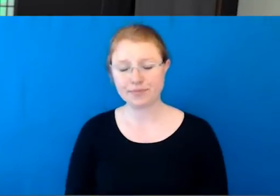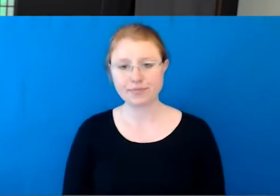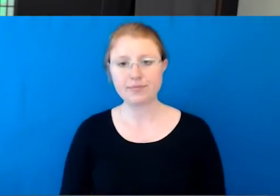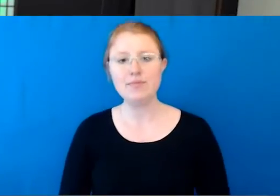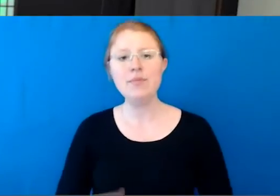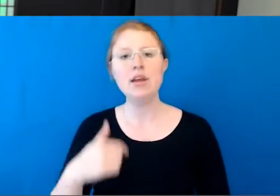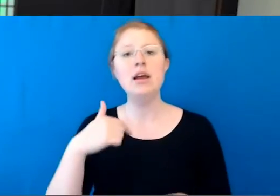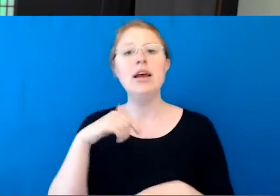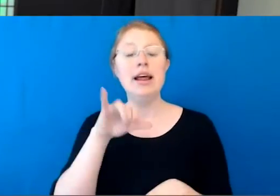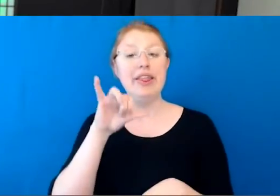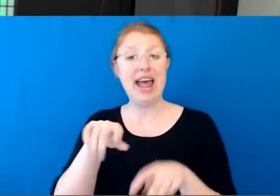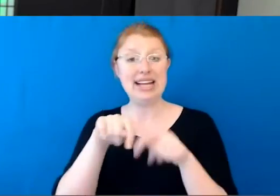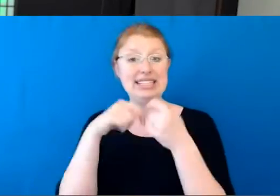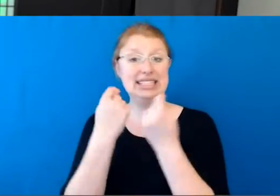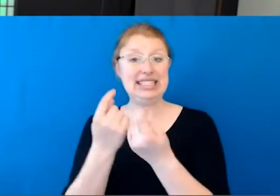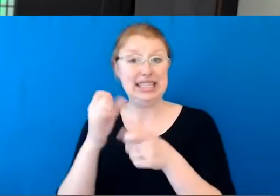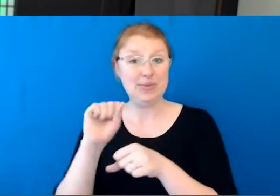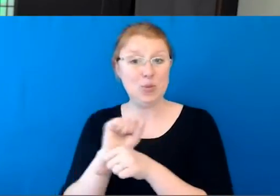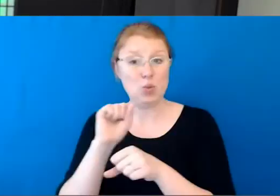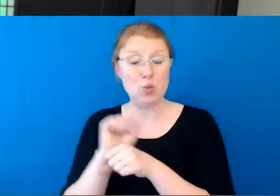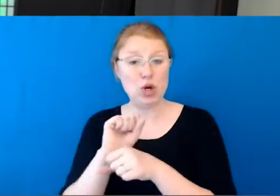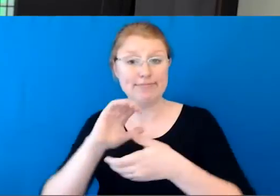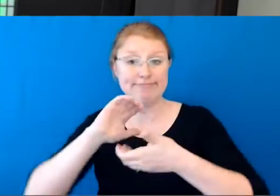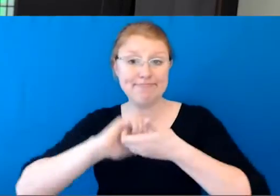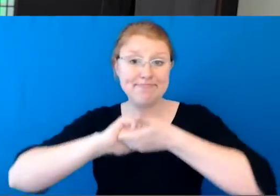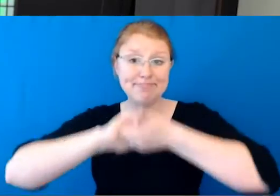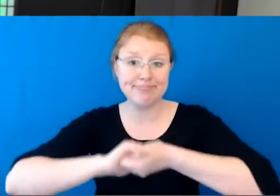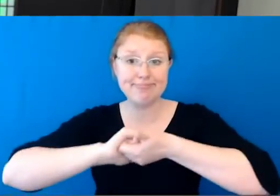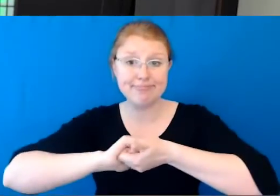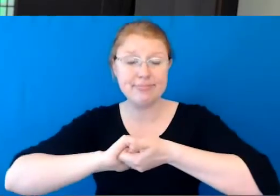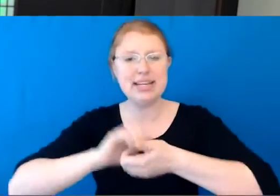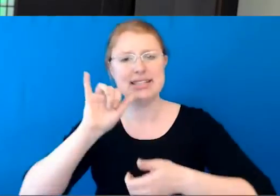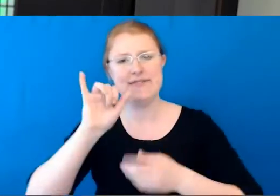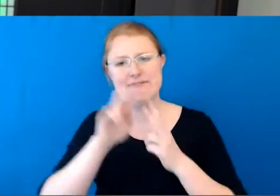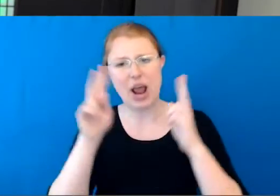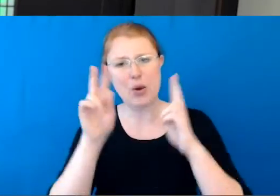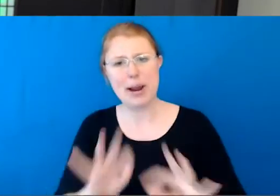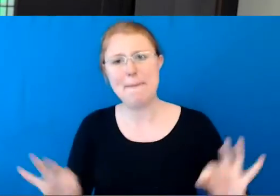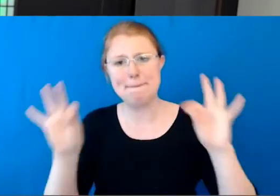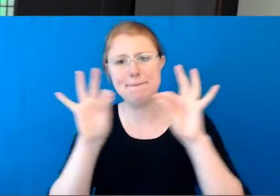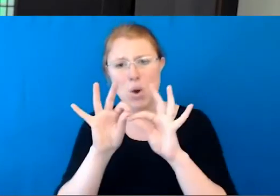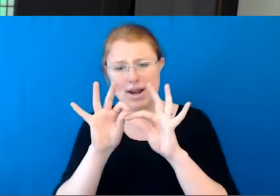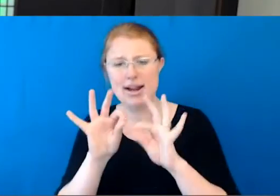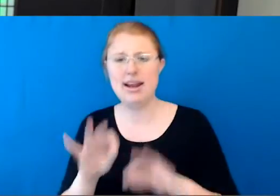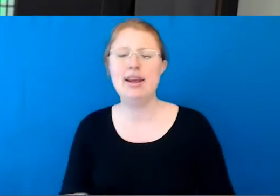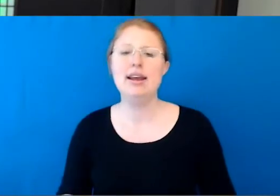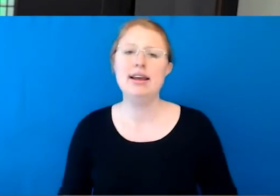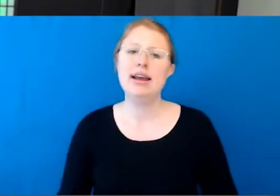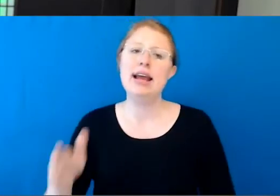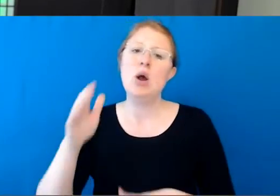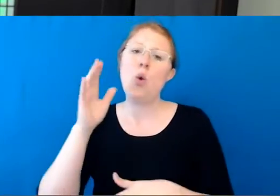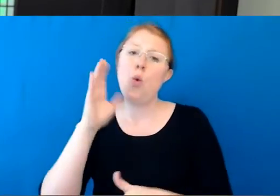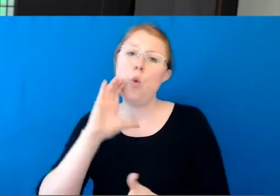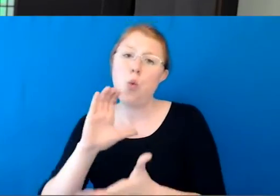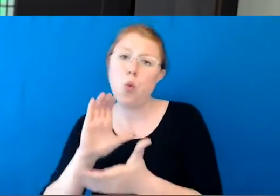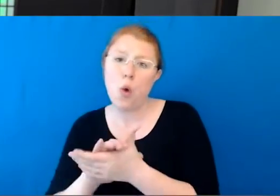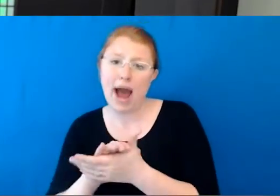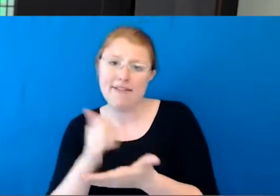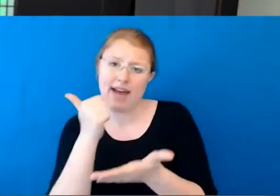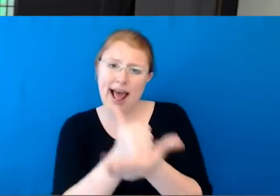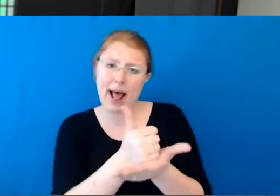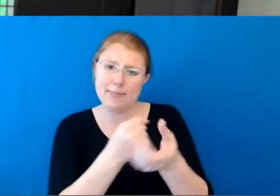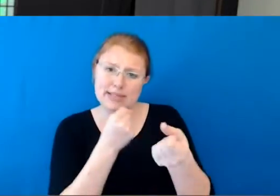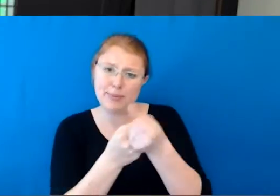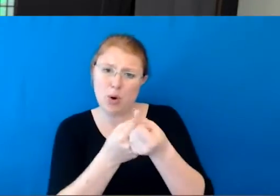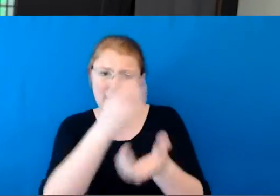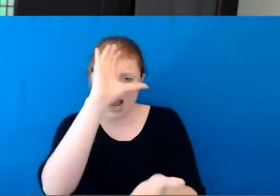It refers, so I just made reference to this word helpmeet, and that in the King James Version, it says helpmeet, I believe. In